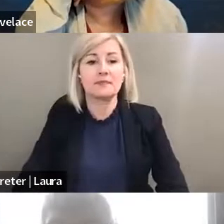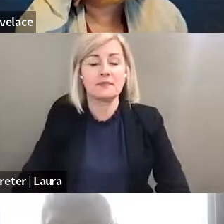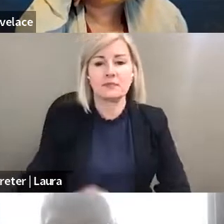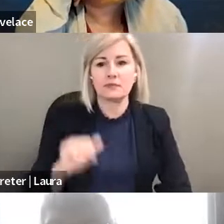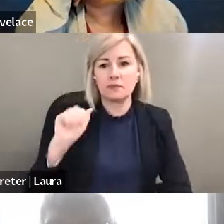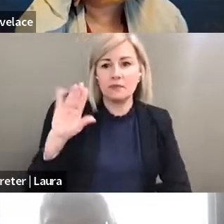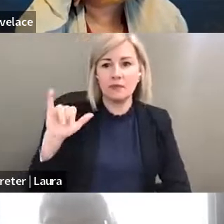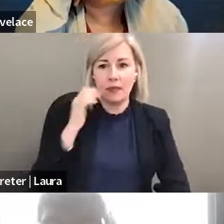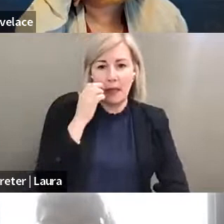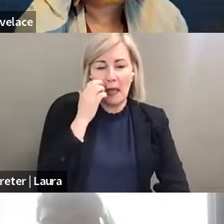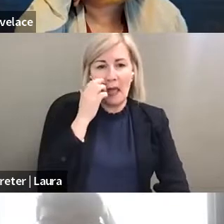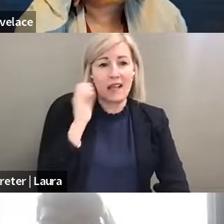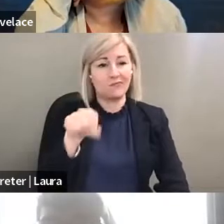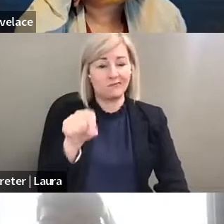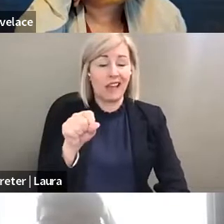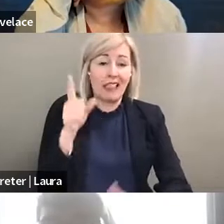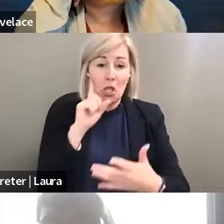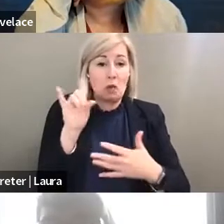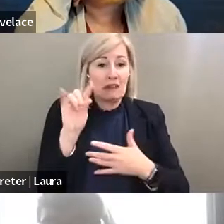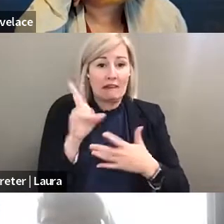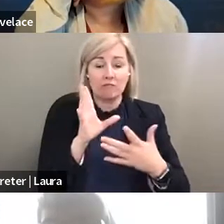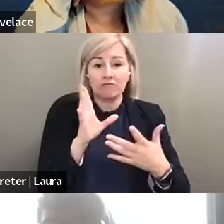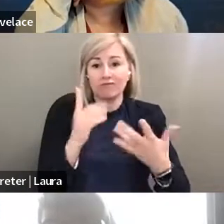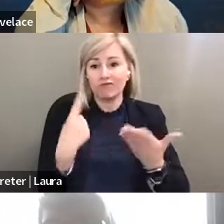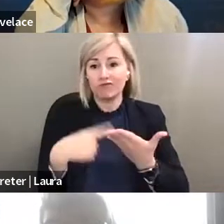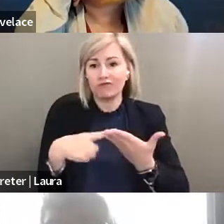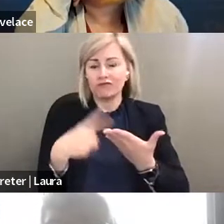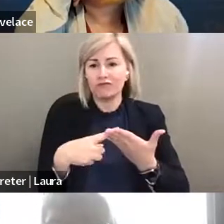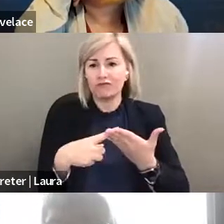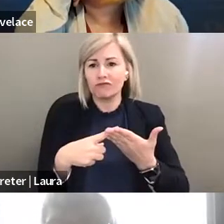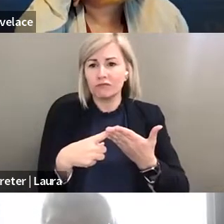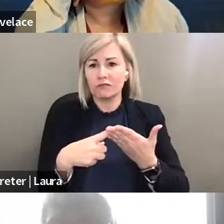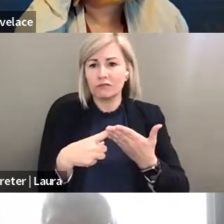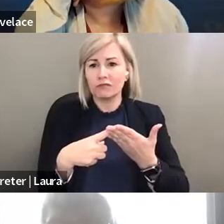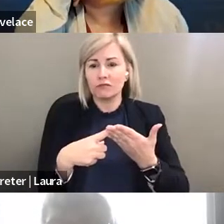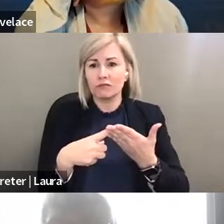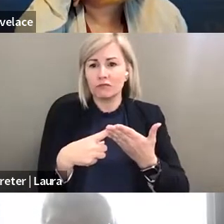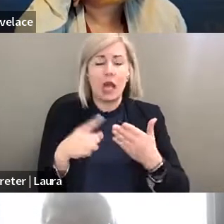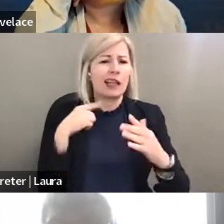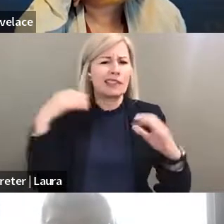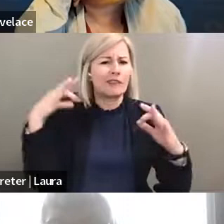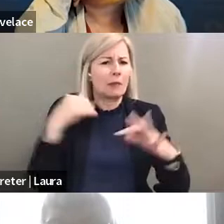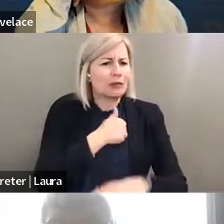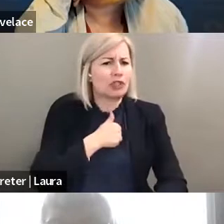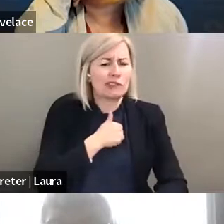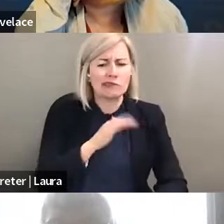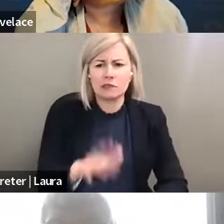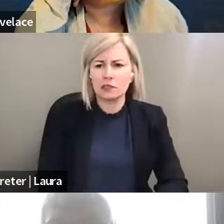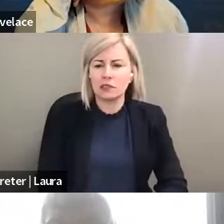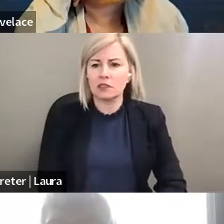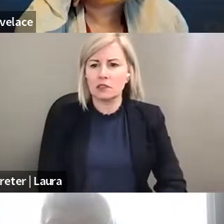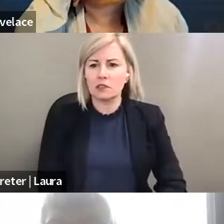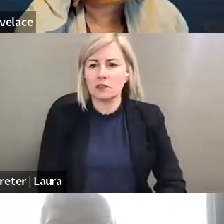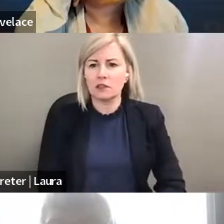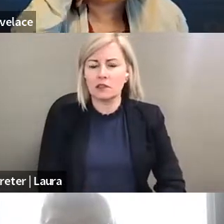I got it covered. Oops. I had a little feedback there. Sorry about